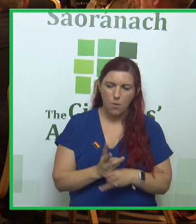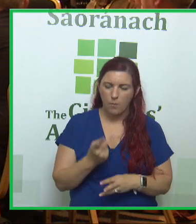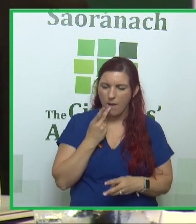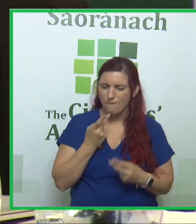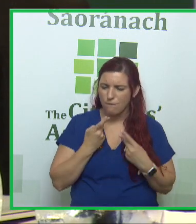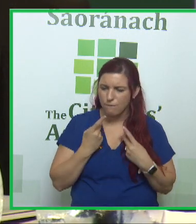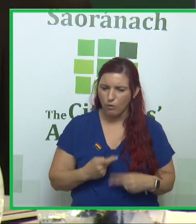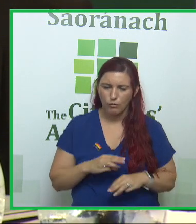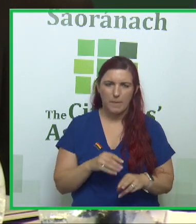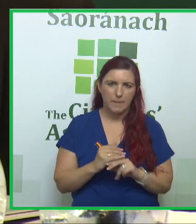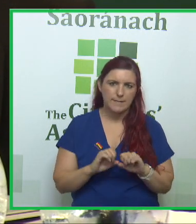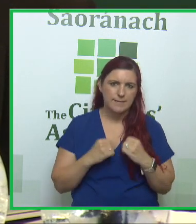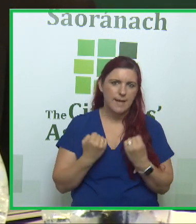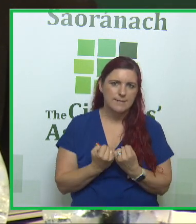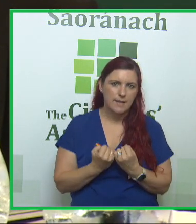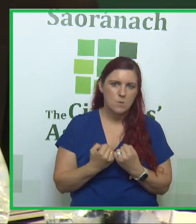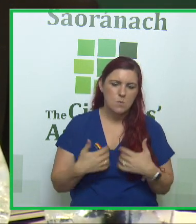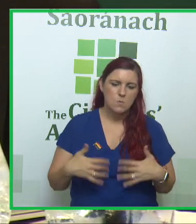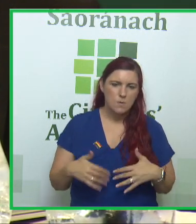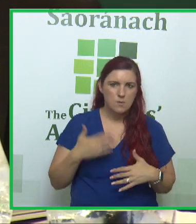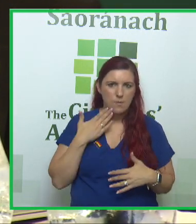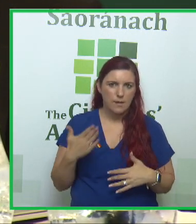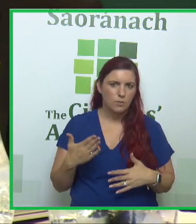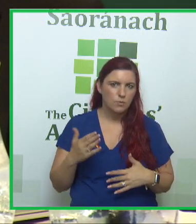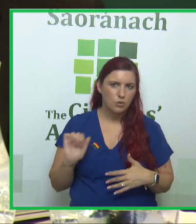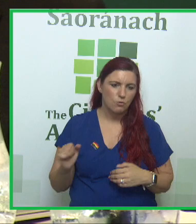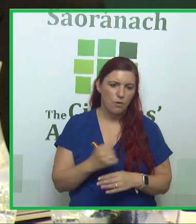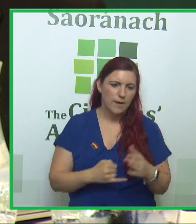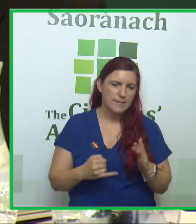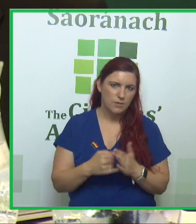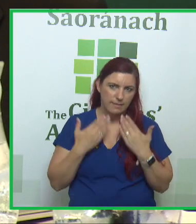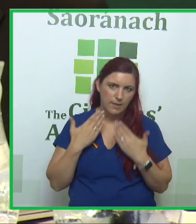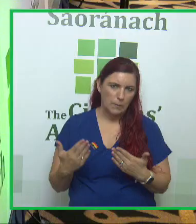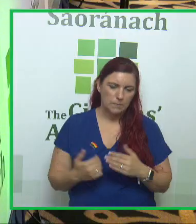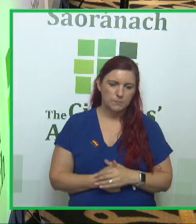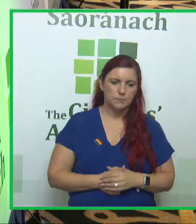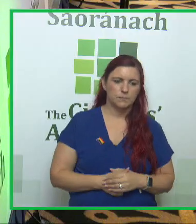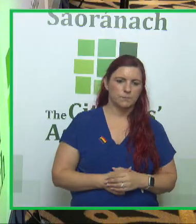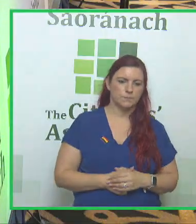our society. And it's nothing but commendable. So thanks to you and your organisations for all that you do.